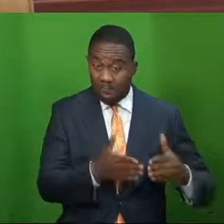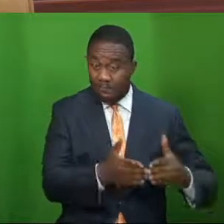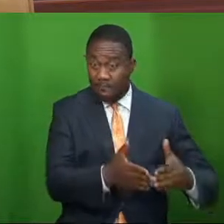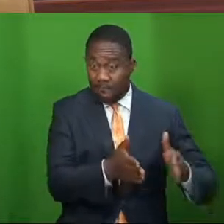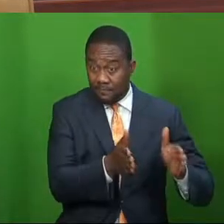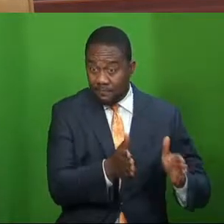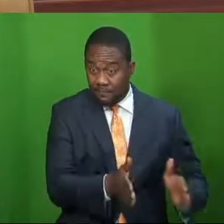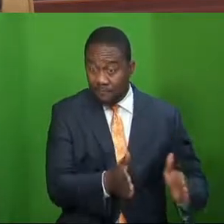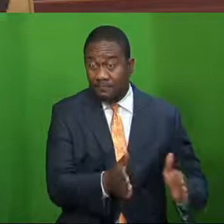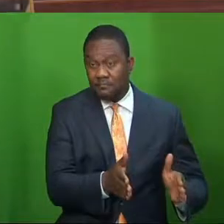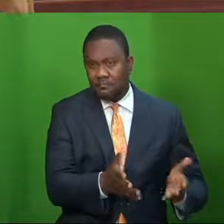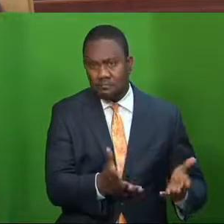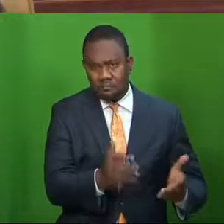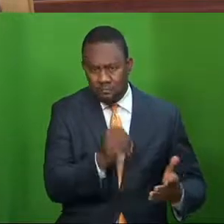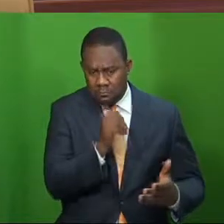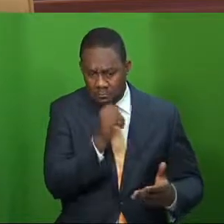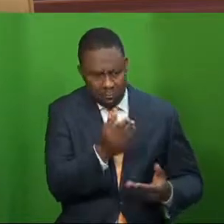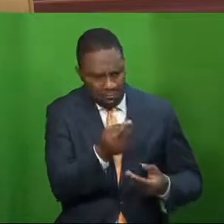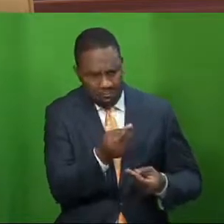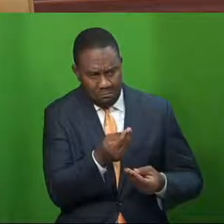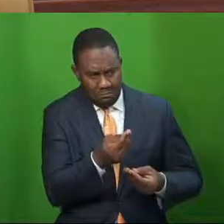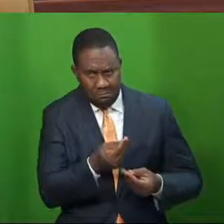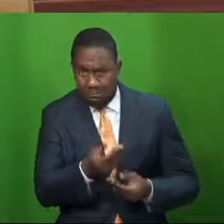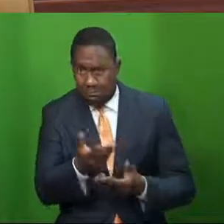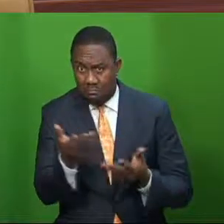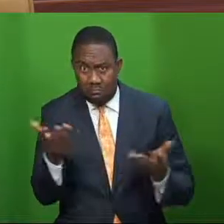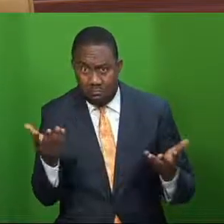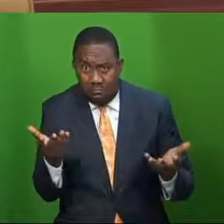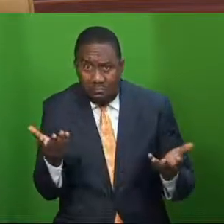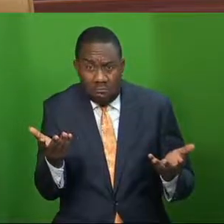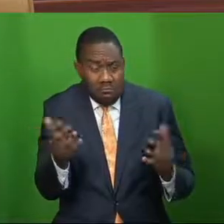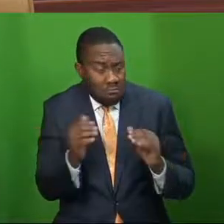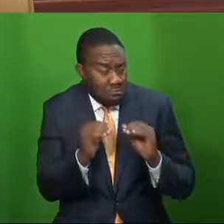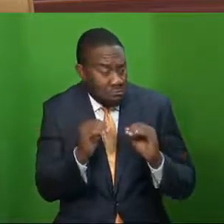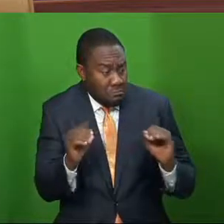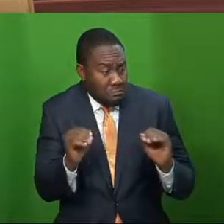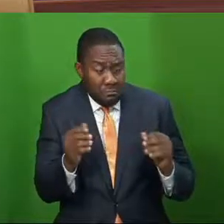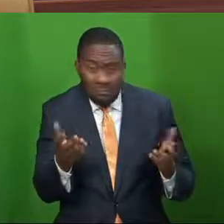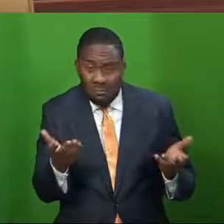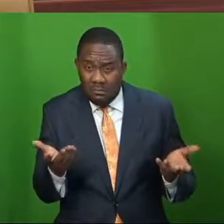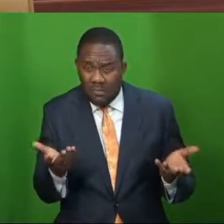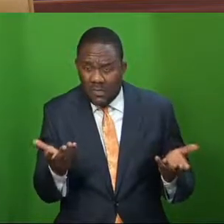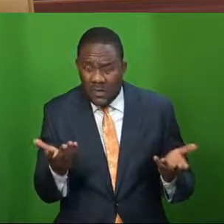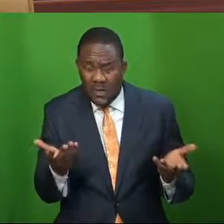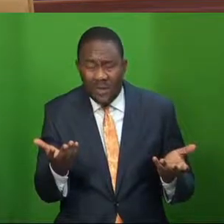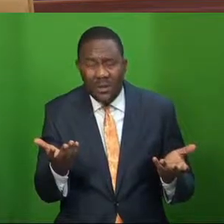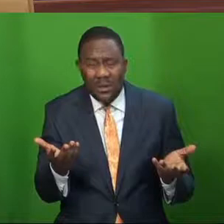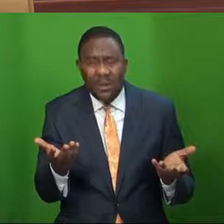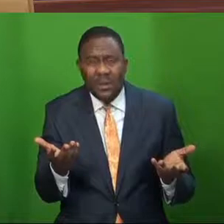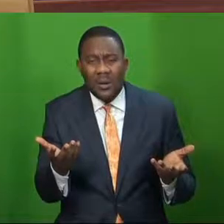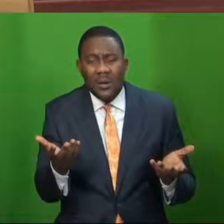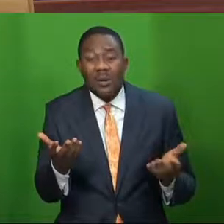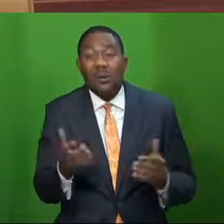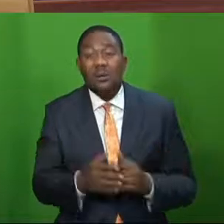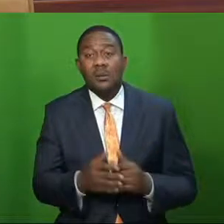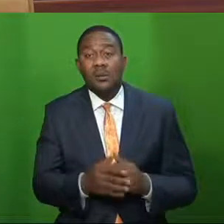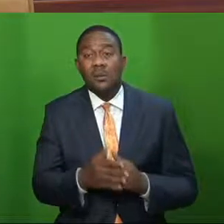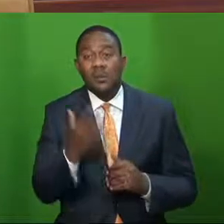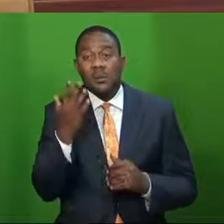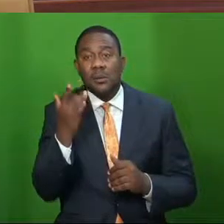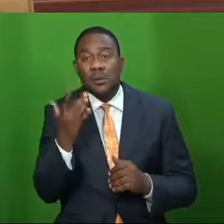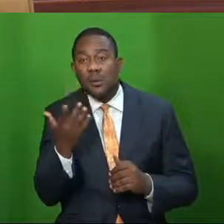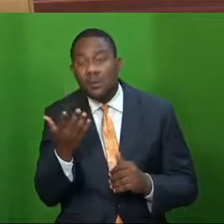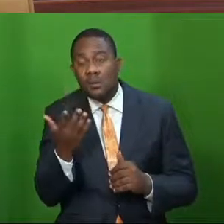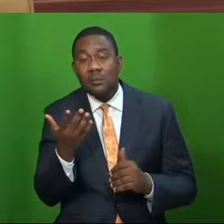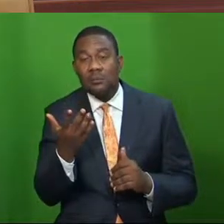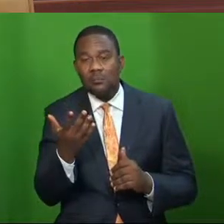what is happening so far as the review process is concerned. Because members have inputs